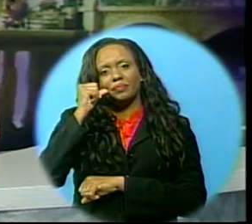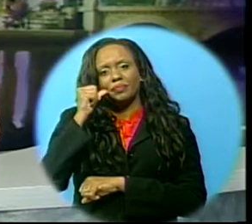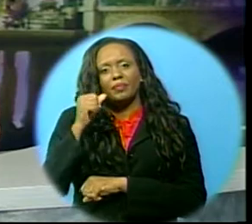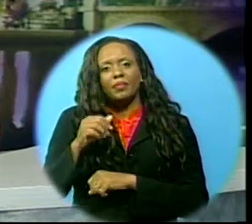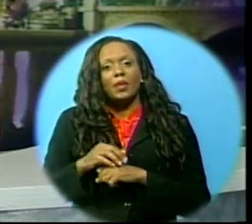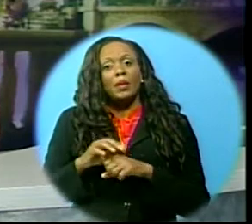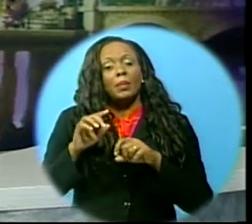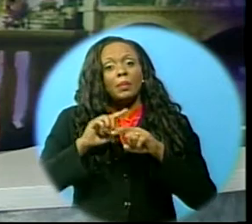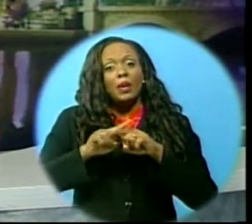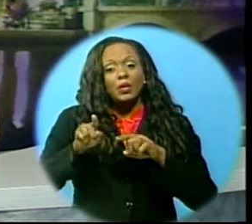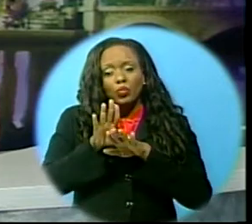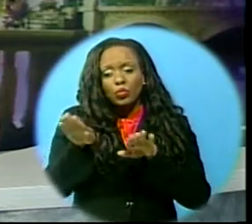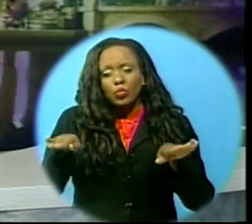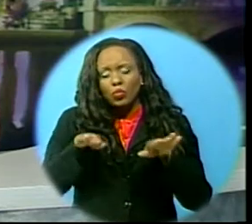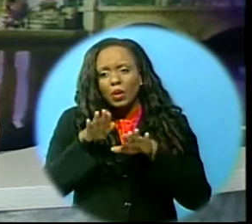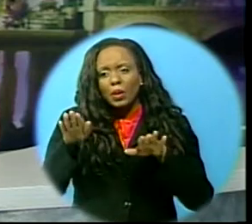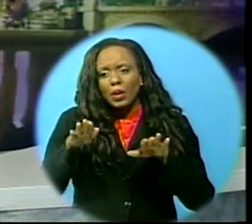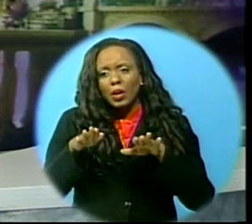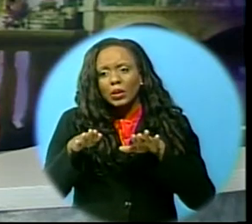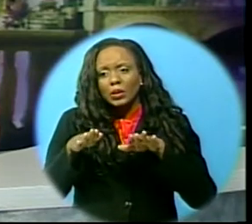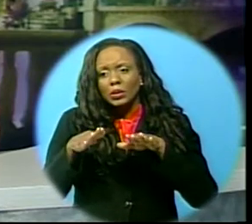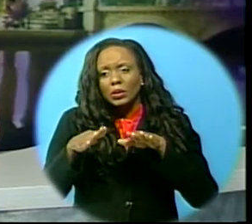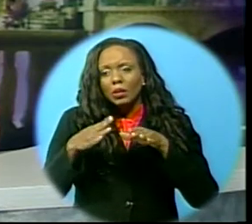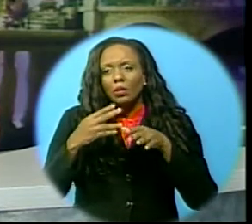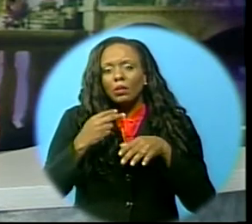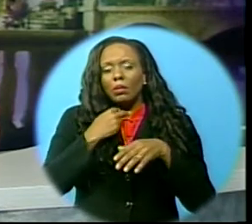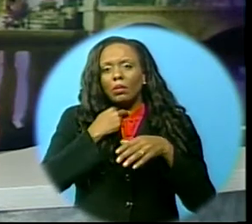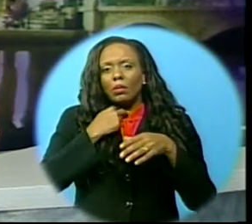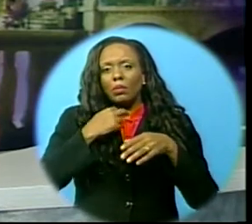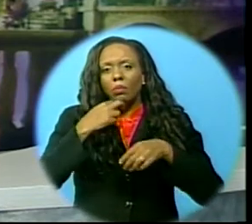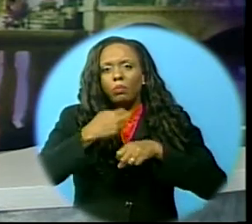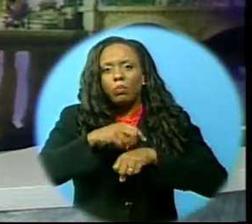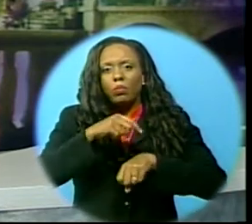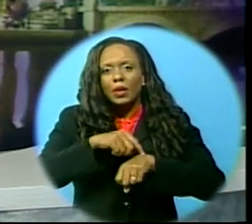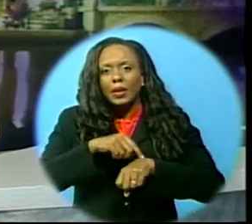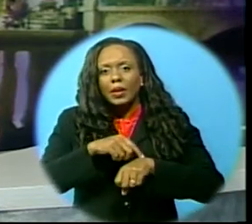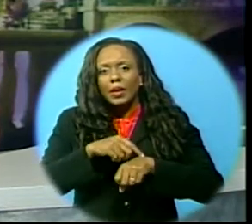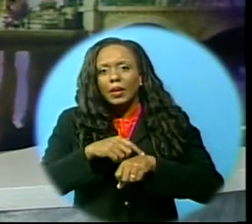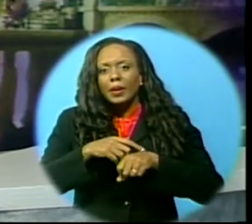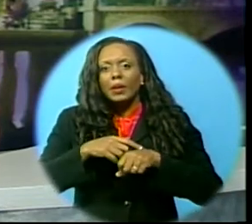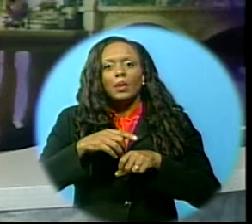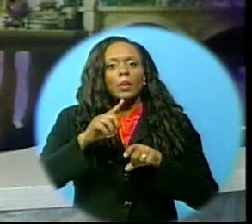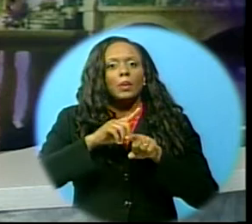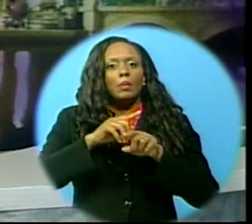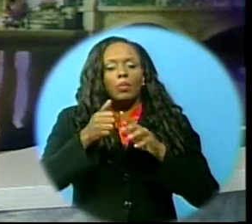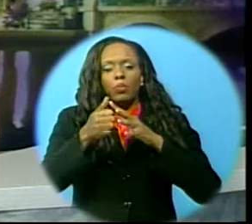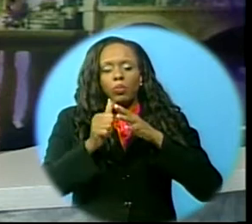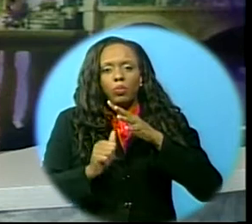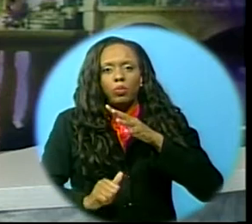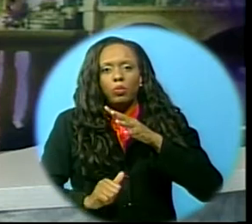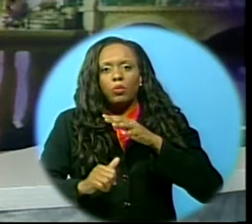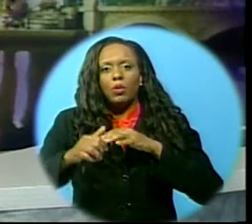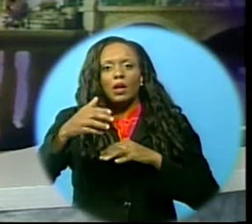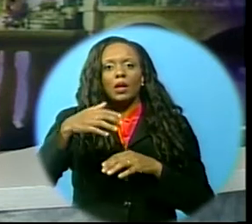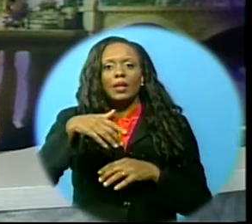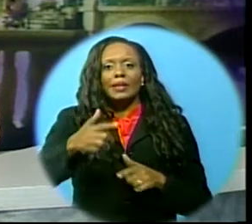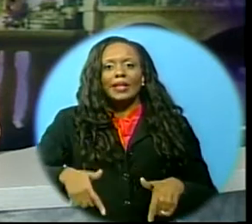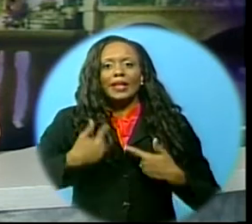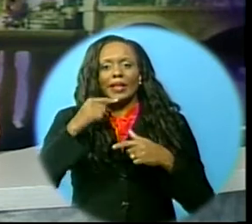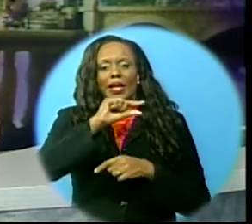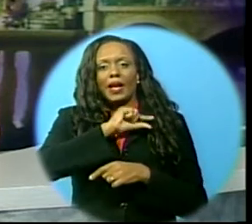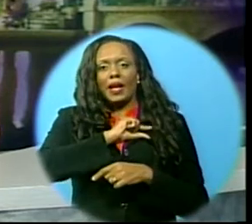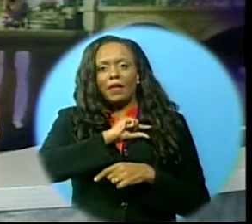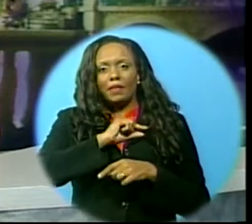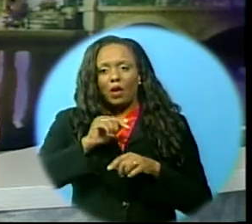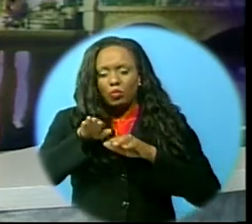yesterday. However, he reportedly got into difficulty. Lawmen say the elderly man was pulled from the sea by lifeguards on duty